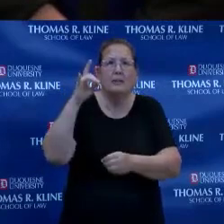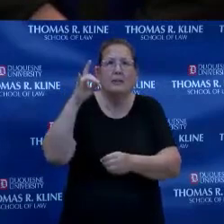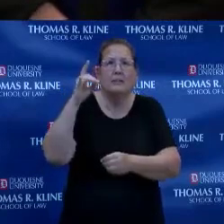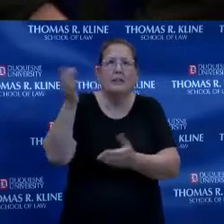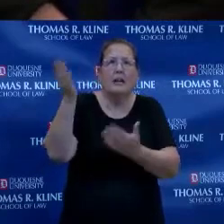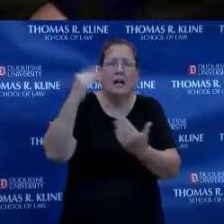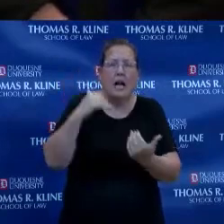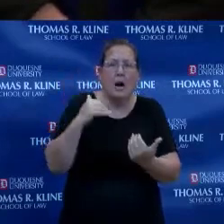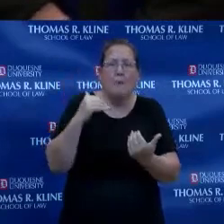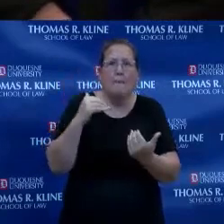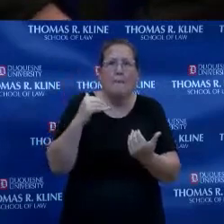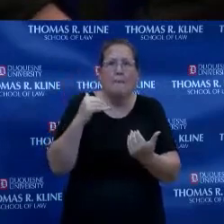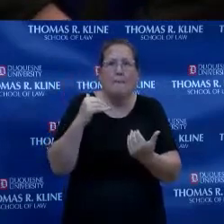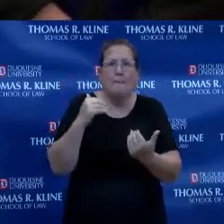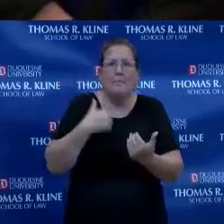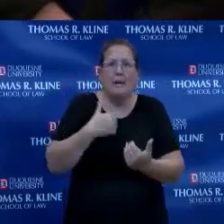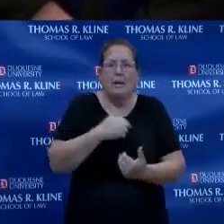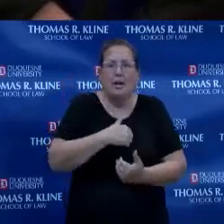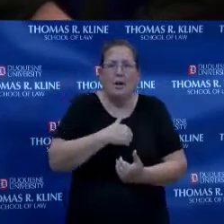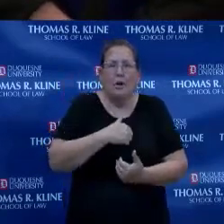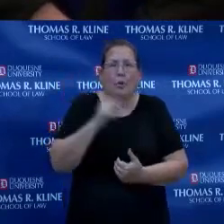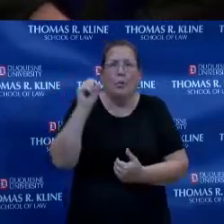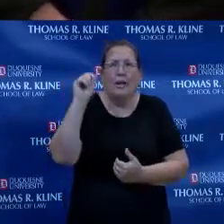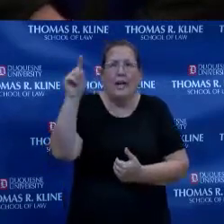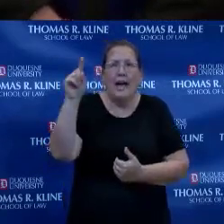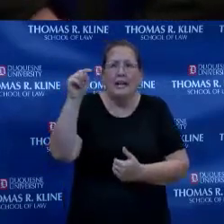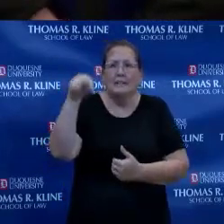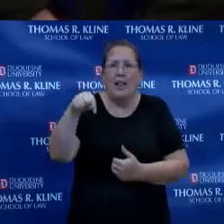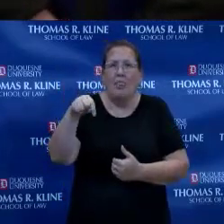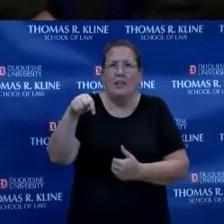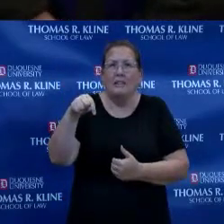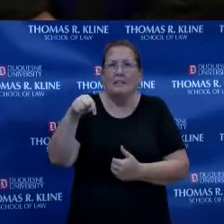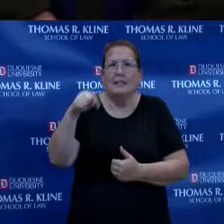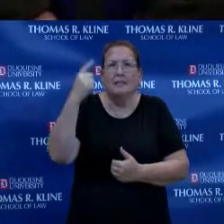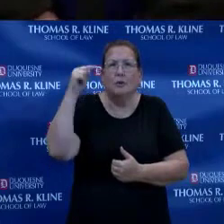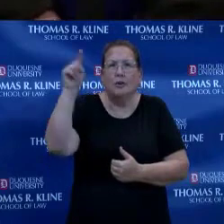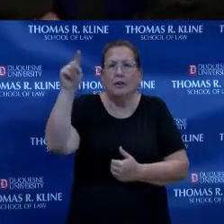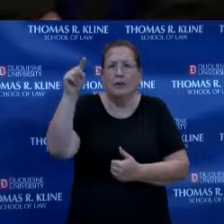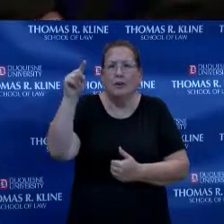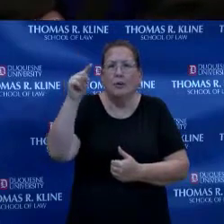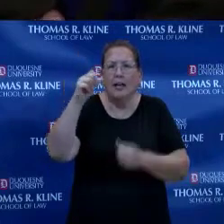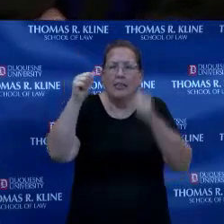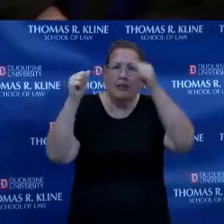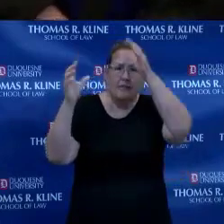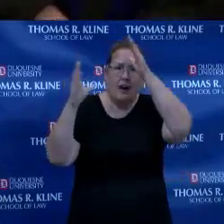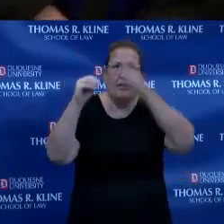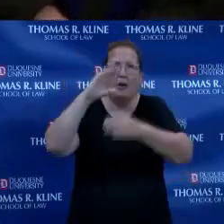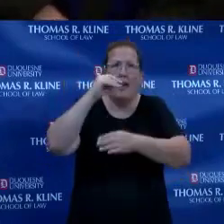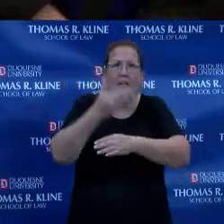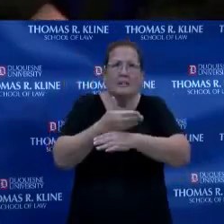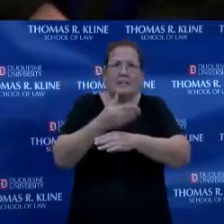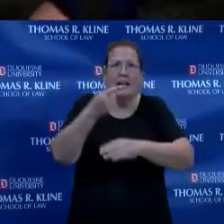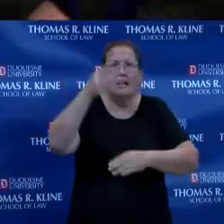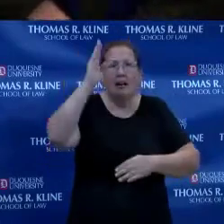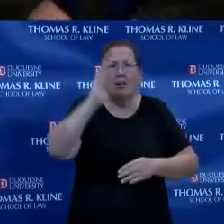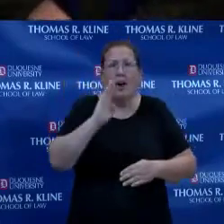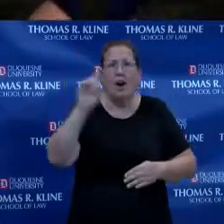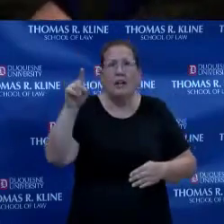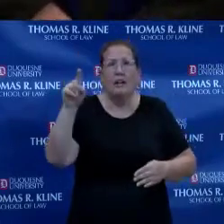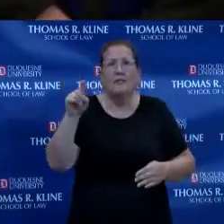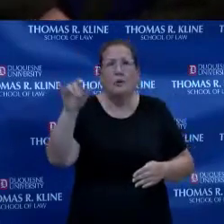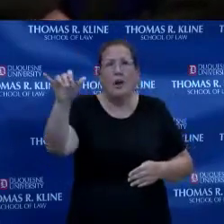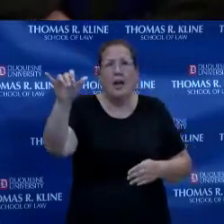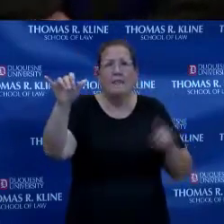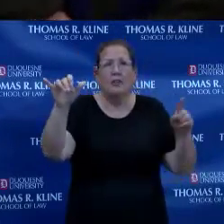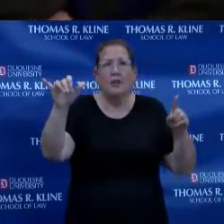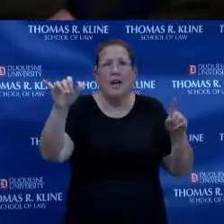come. We ask this of you, in union with the Father and the Son, God, forever and